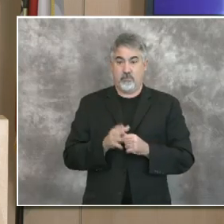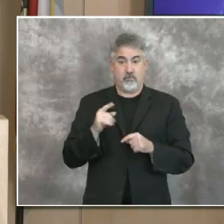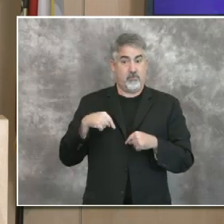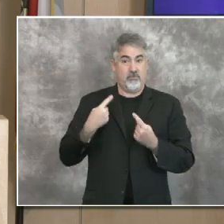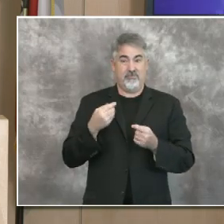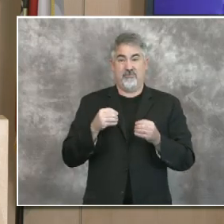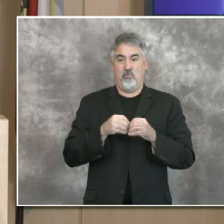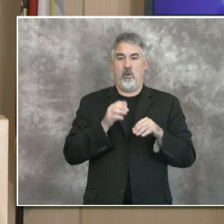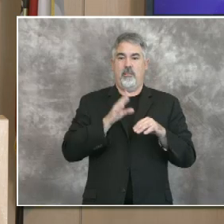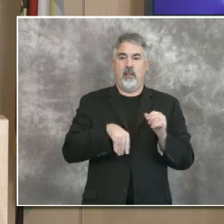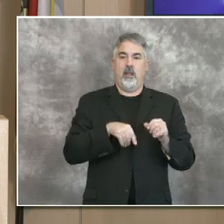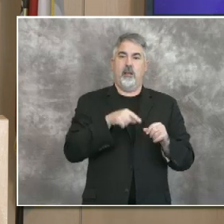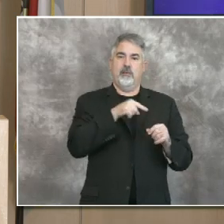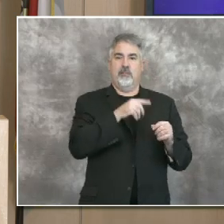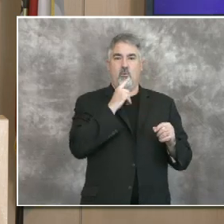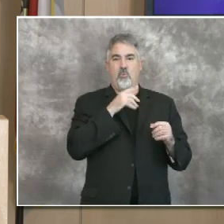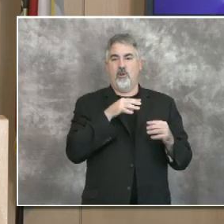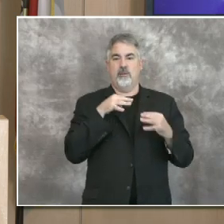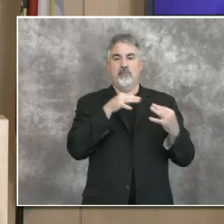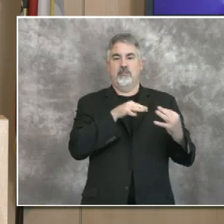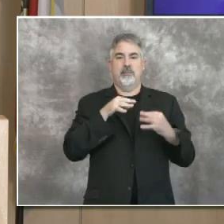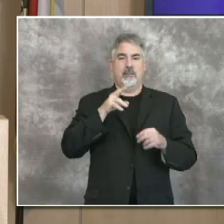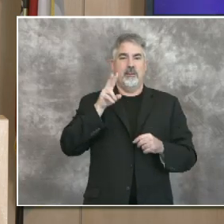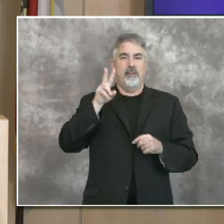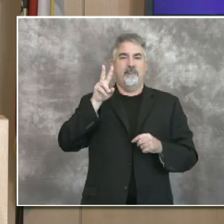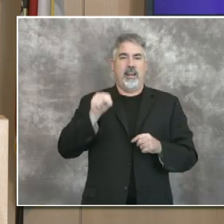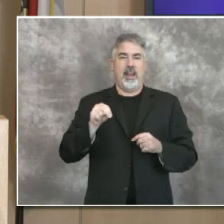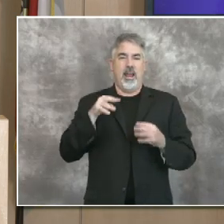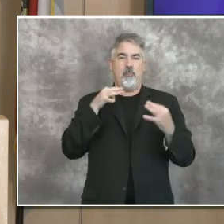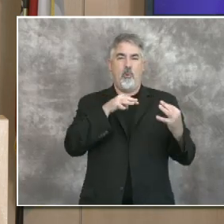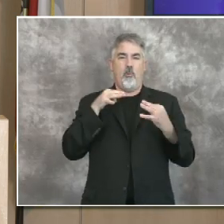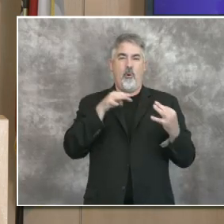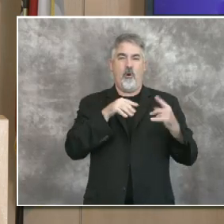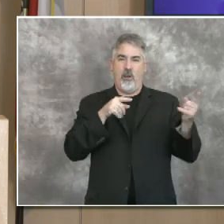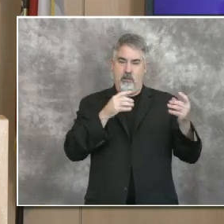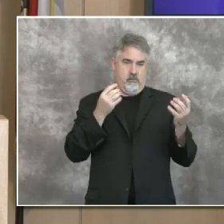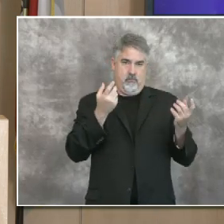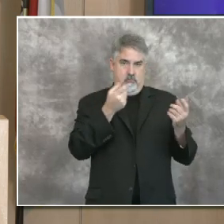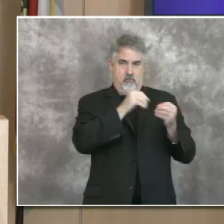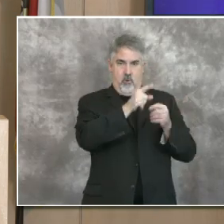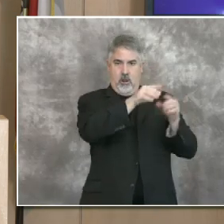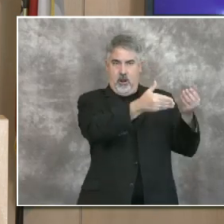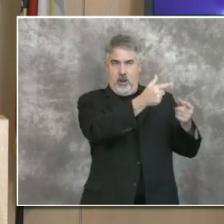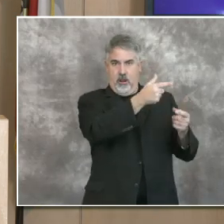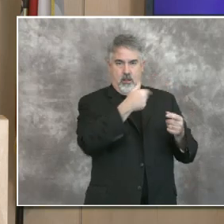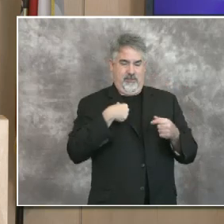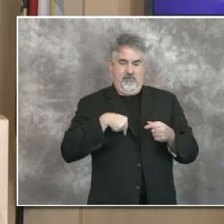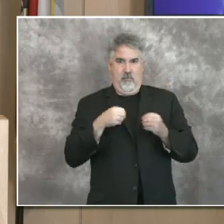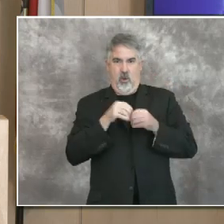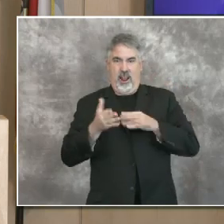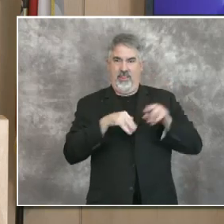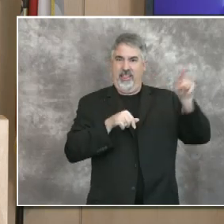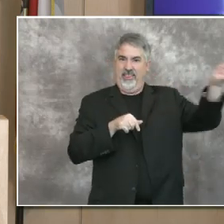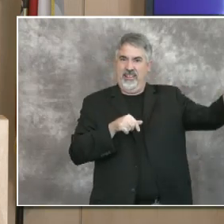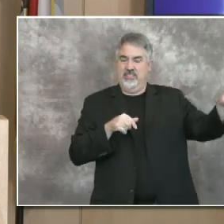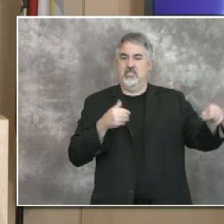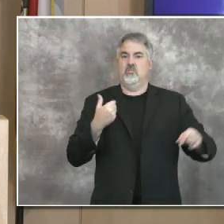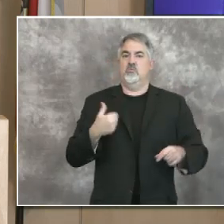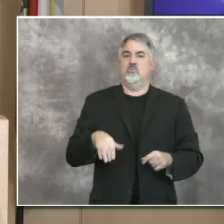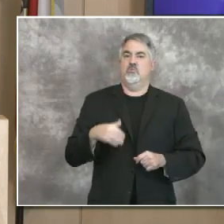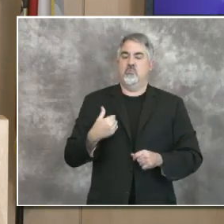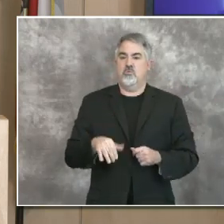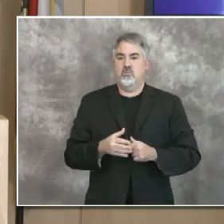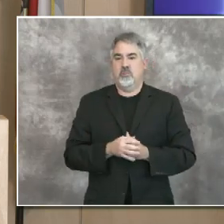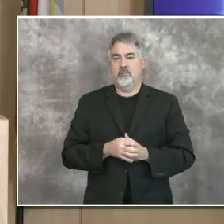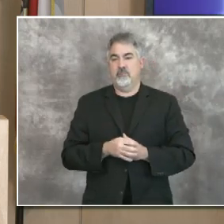U.S. and Vietnamese War. Think about that number also for a moment. That's over